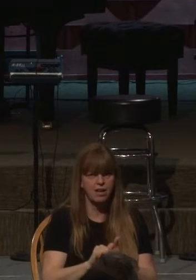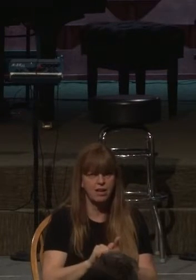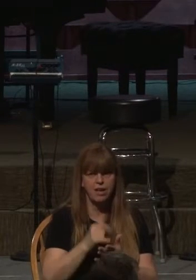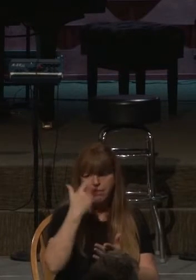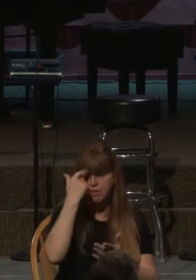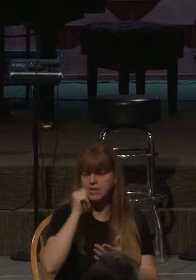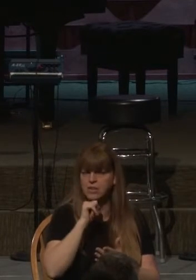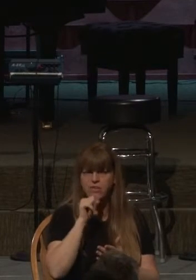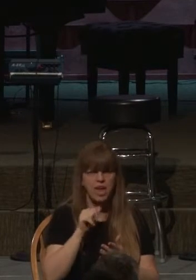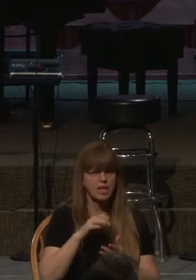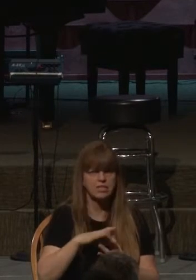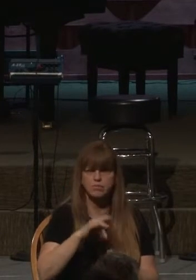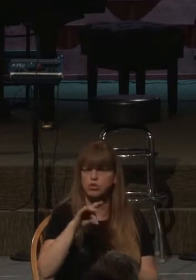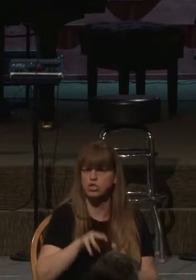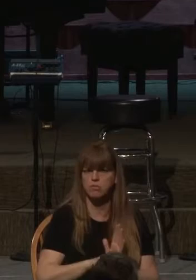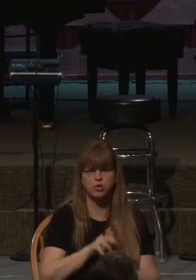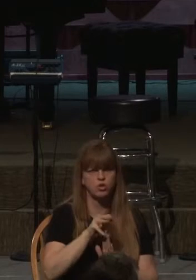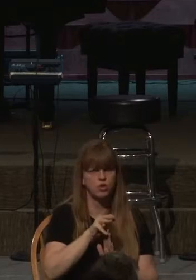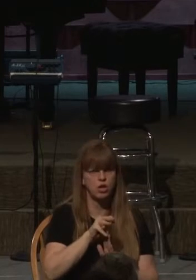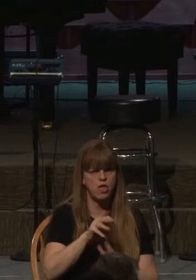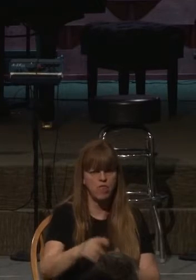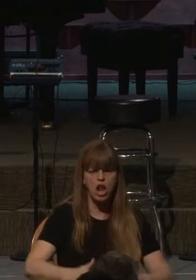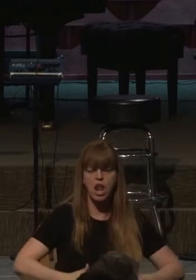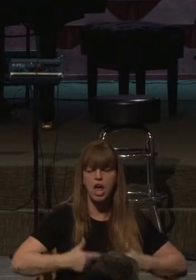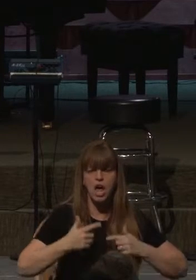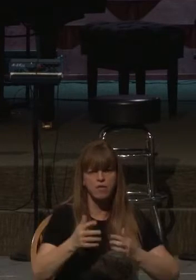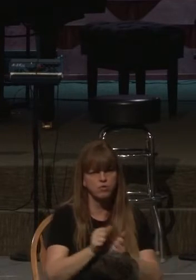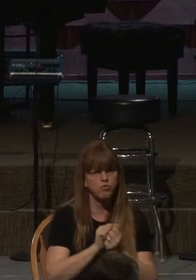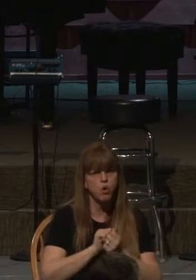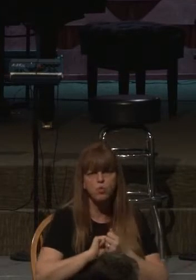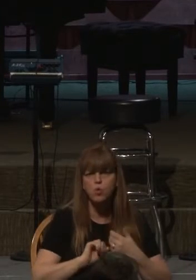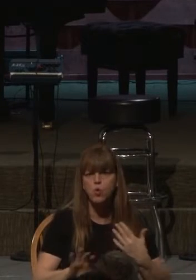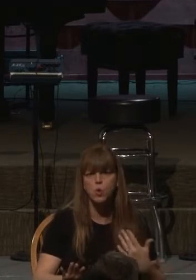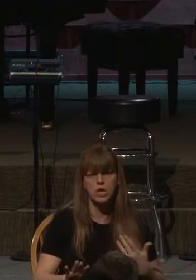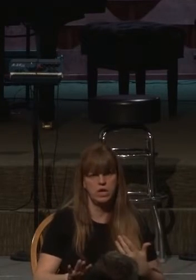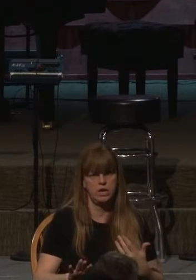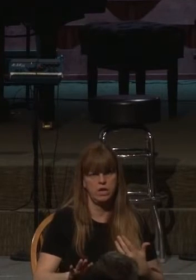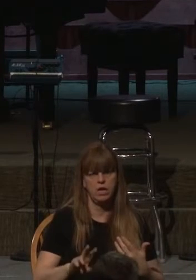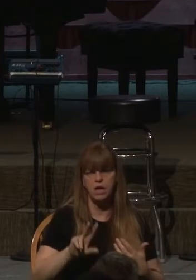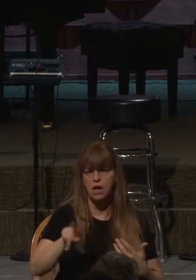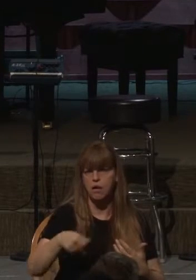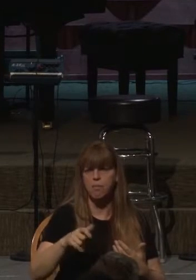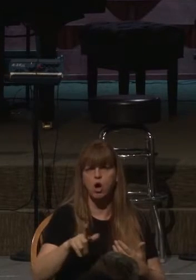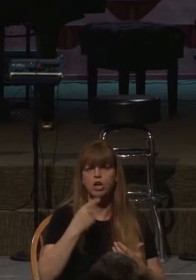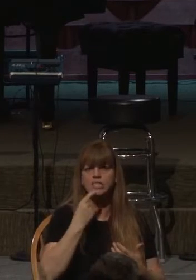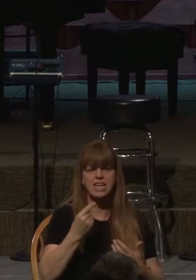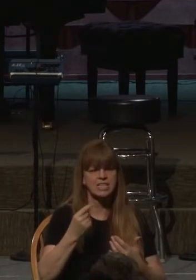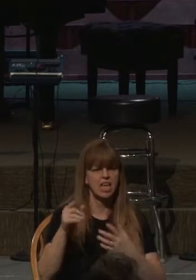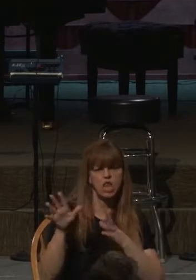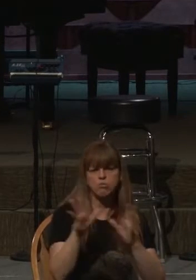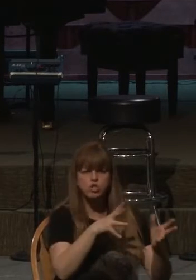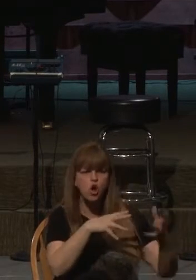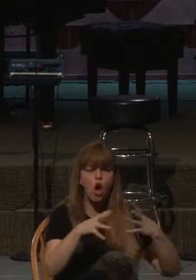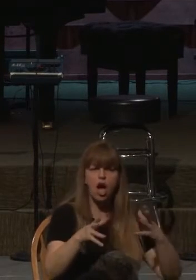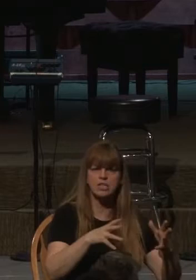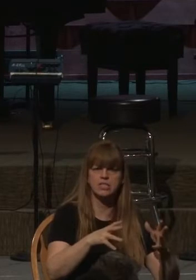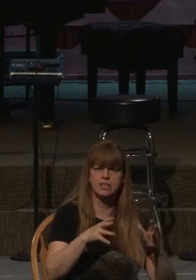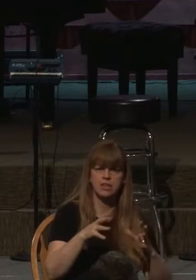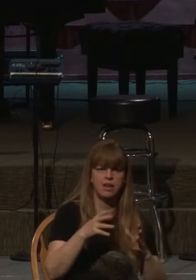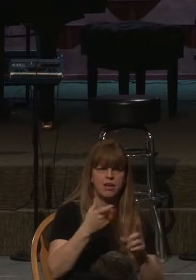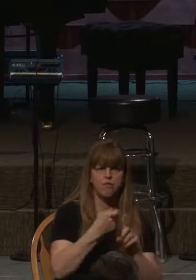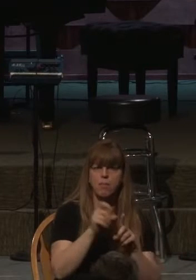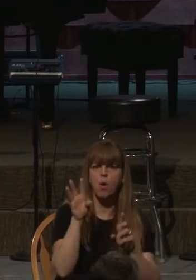their lives were ruined. As Paul says, they were tossed and blown about by a new wind